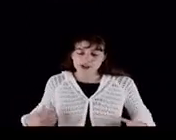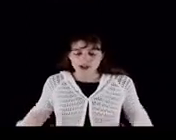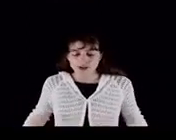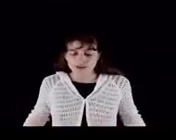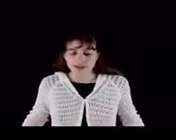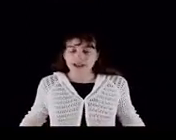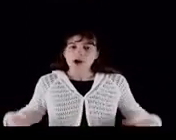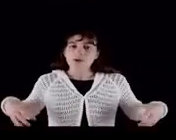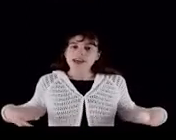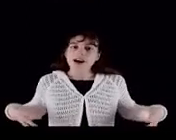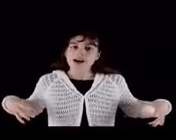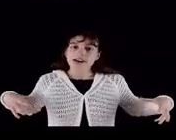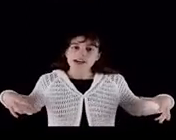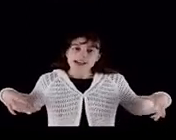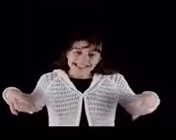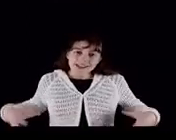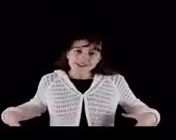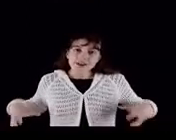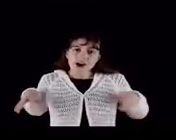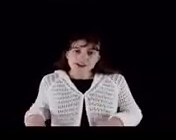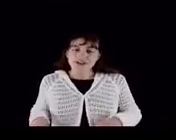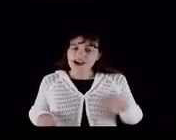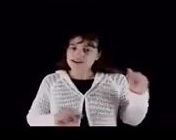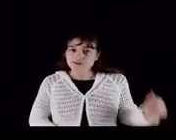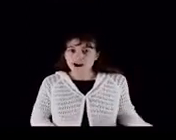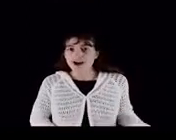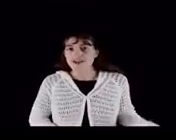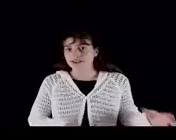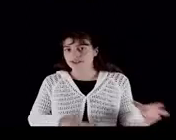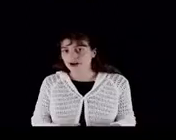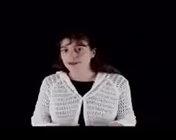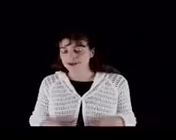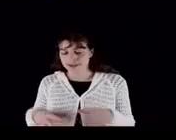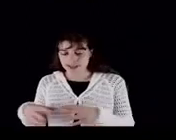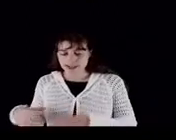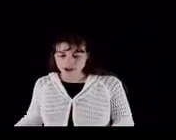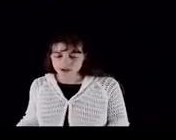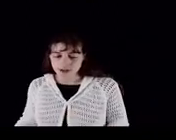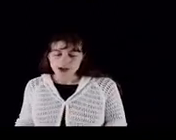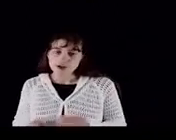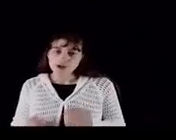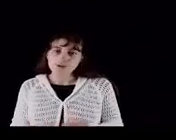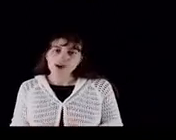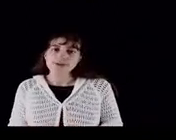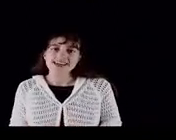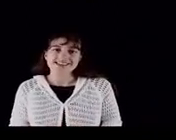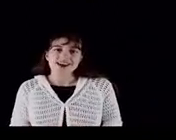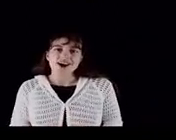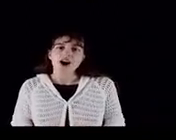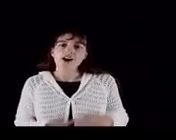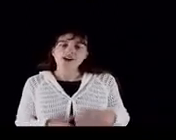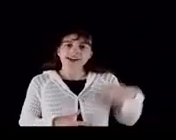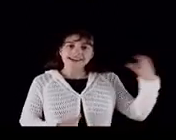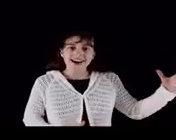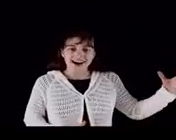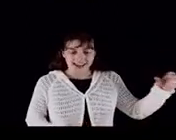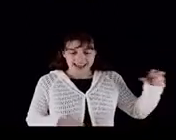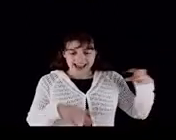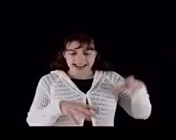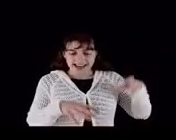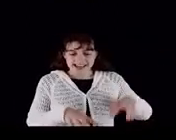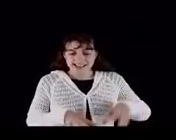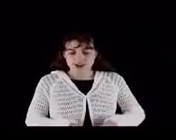His children, we are here on earth as fathers, mothers, and children to represent our great God